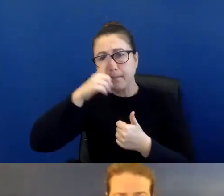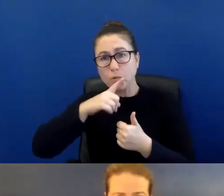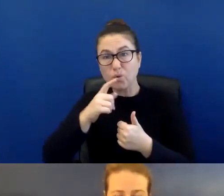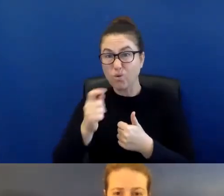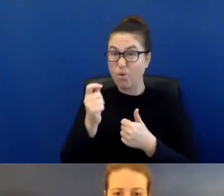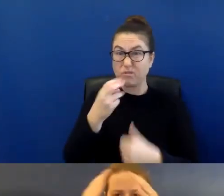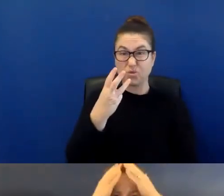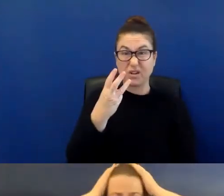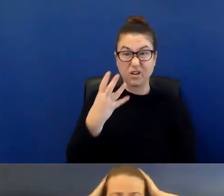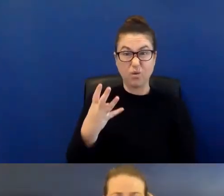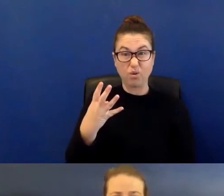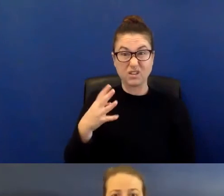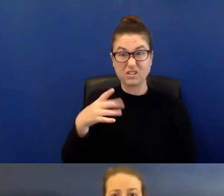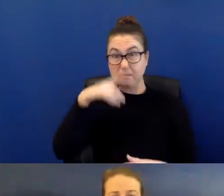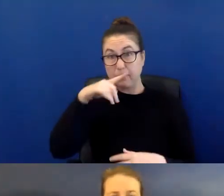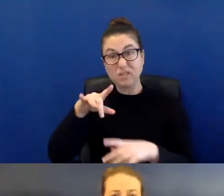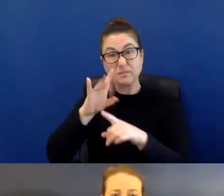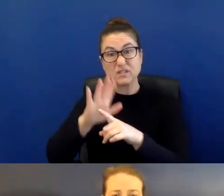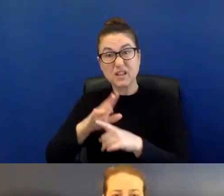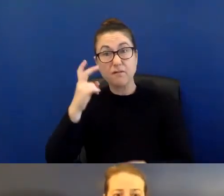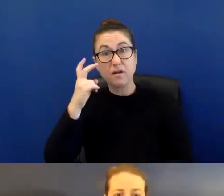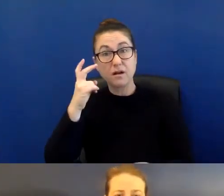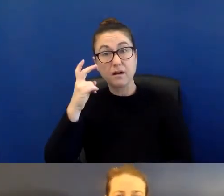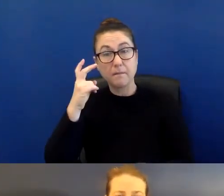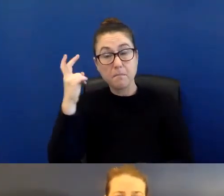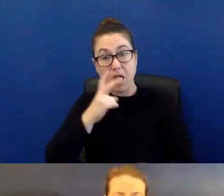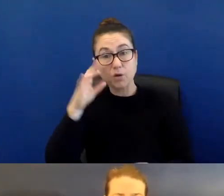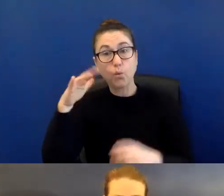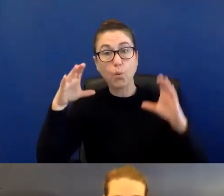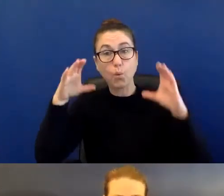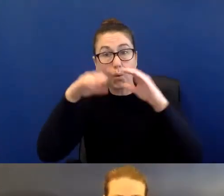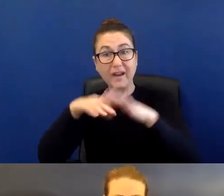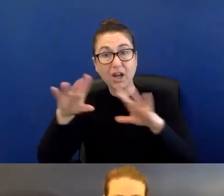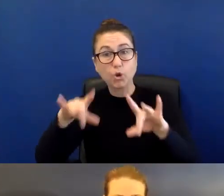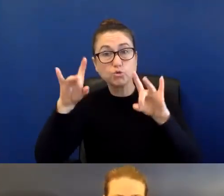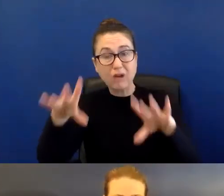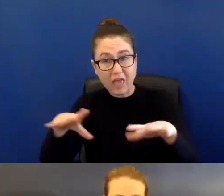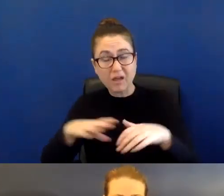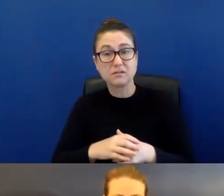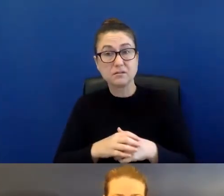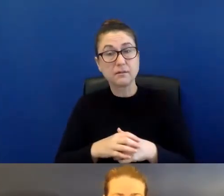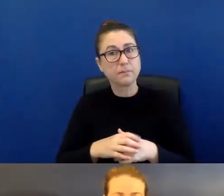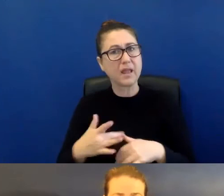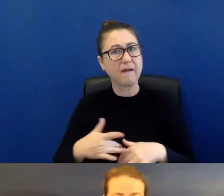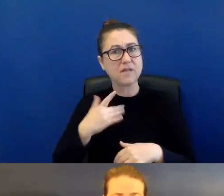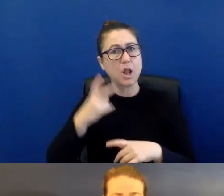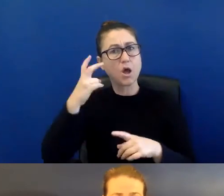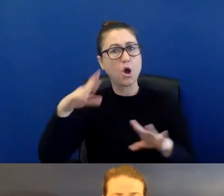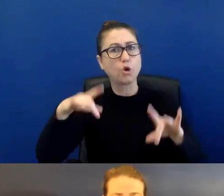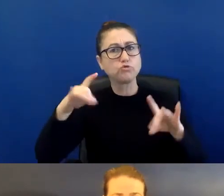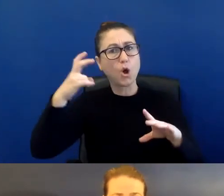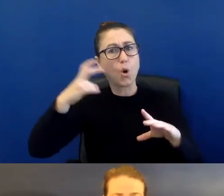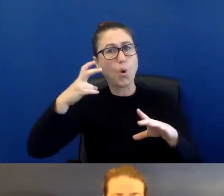3/4 of people who are blind or vision impaired in Australia. That proportion is predicted to increase with ageing and the